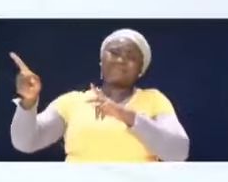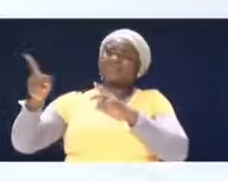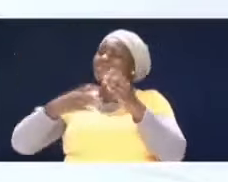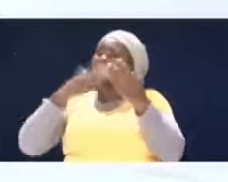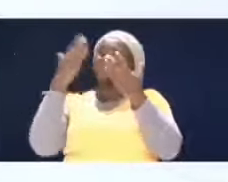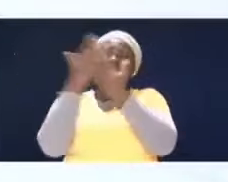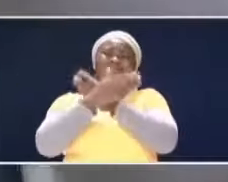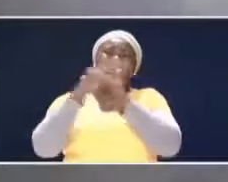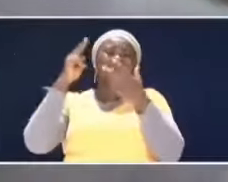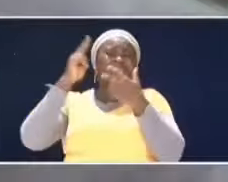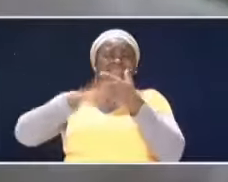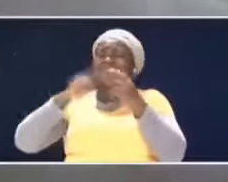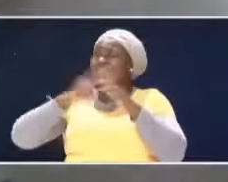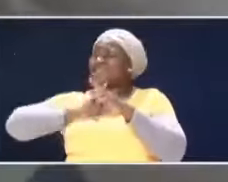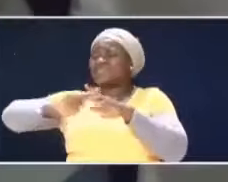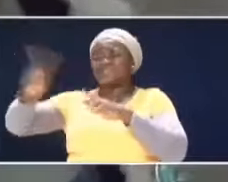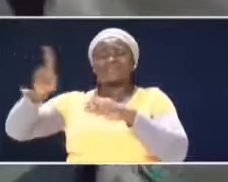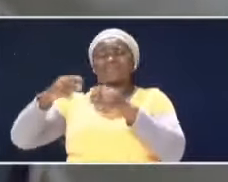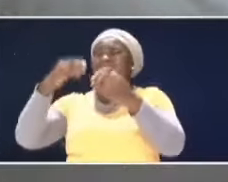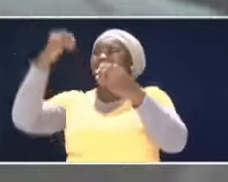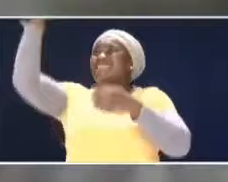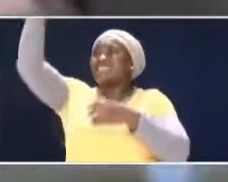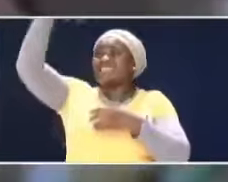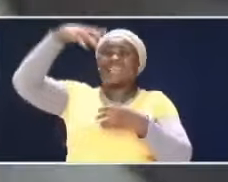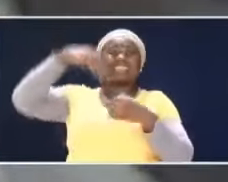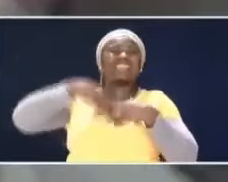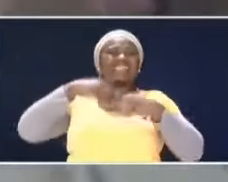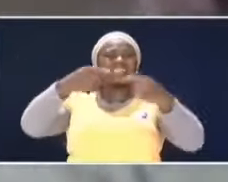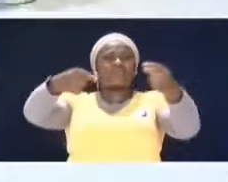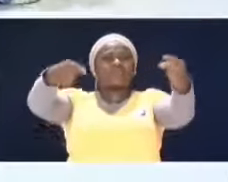Ok Eradaba Imalada